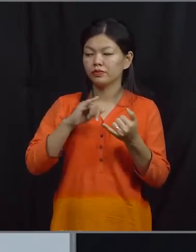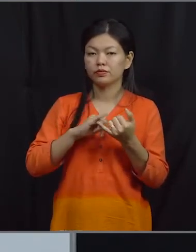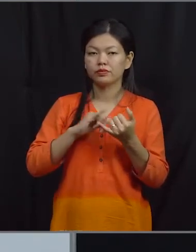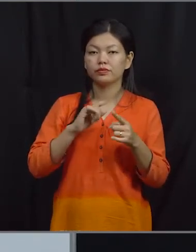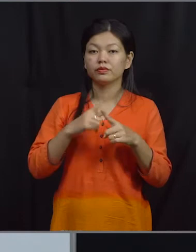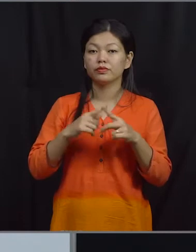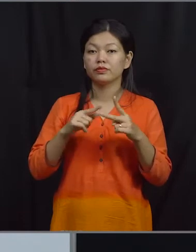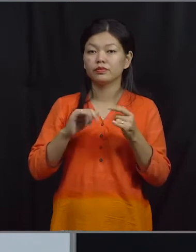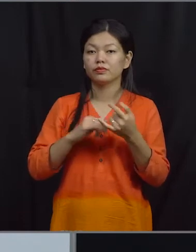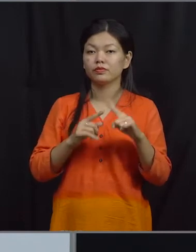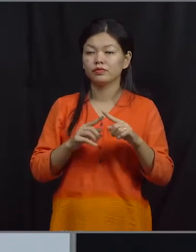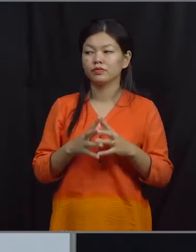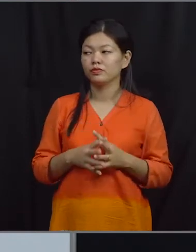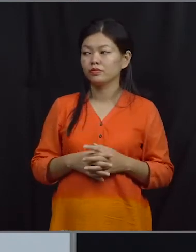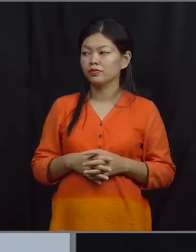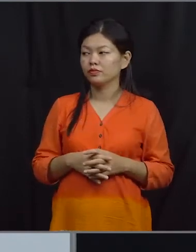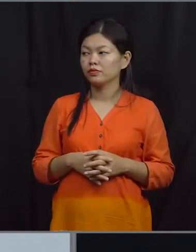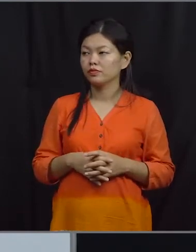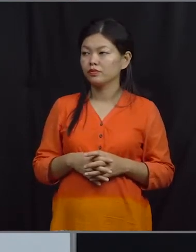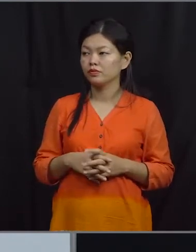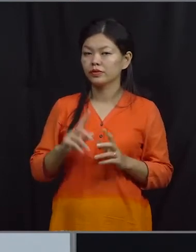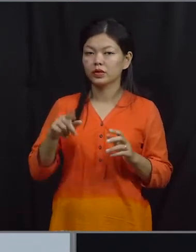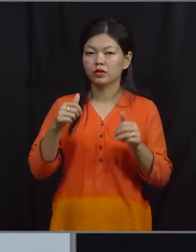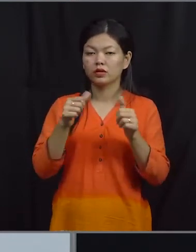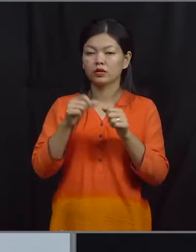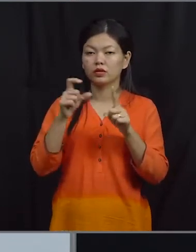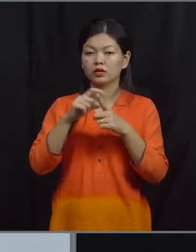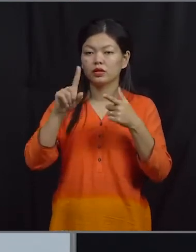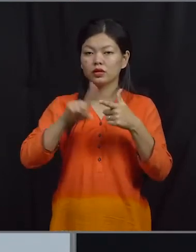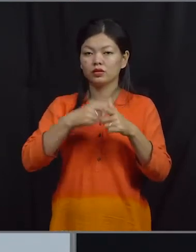right. Okay. Then let us find the adjoint matrix.